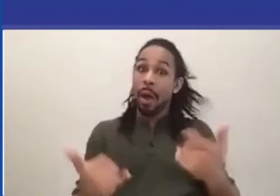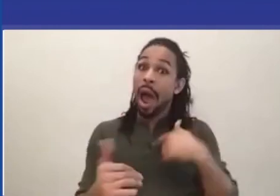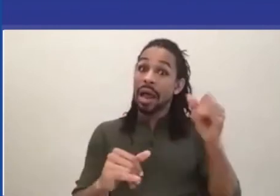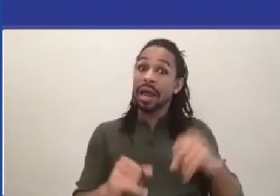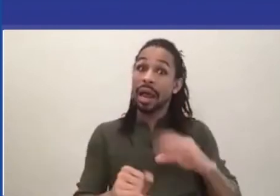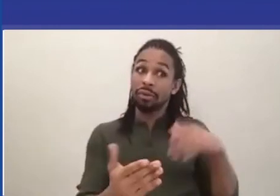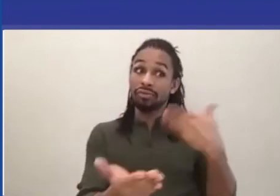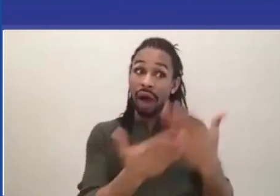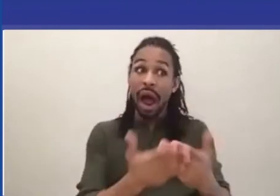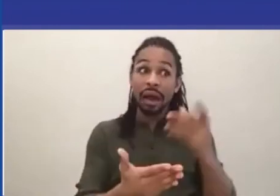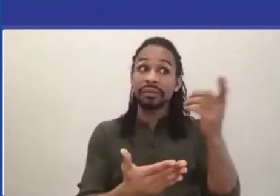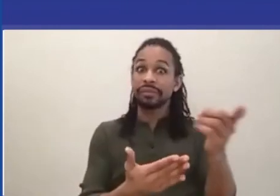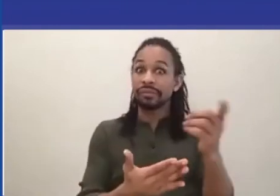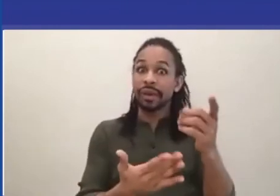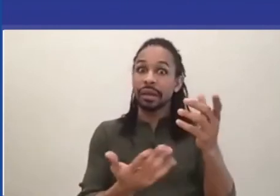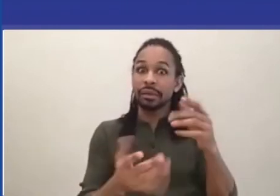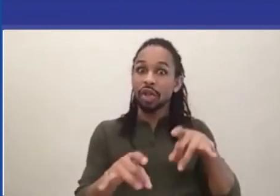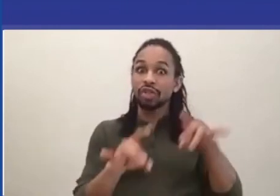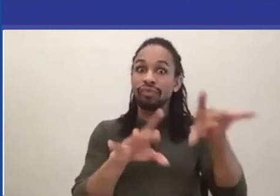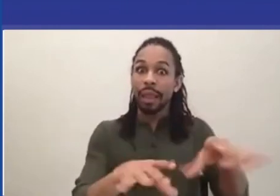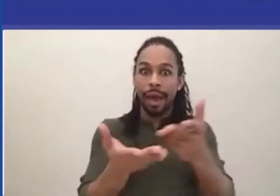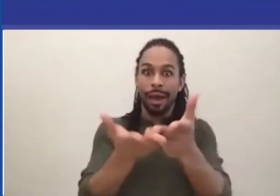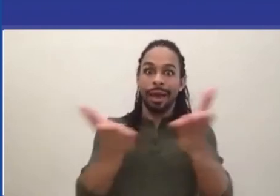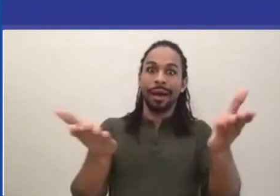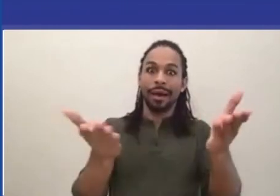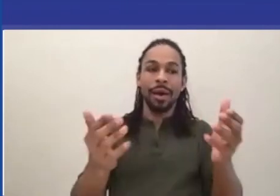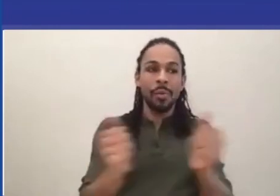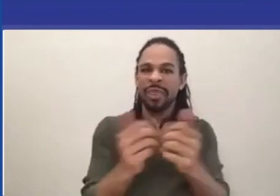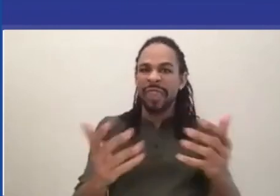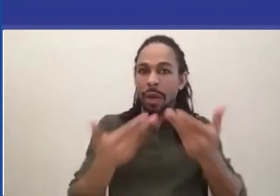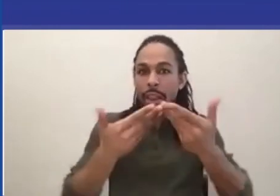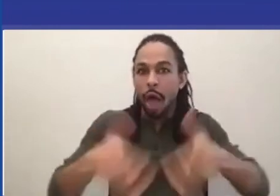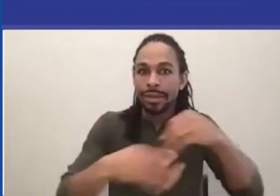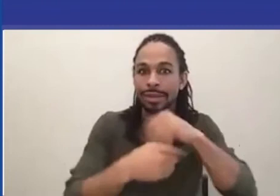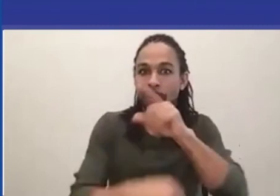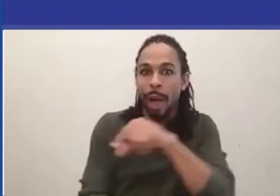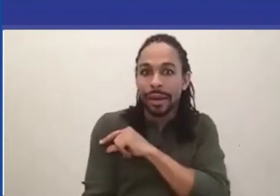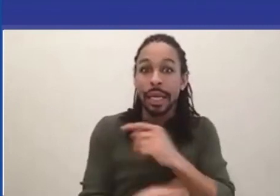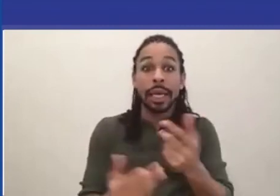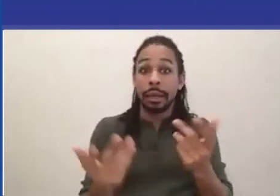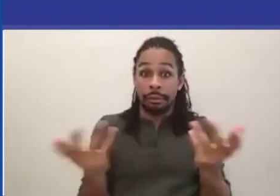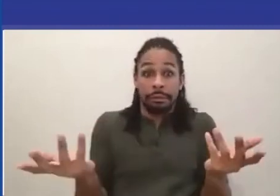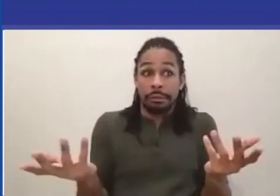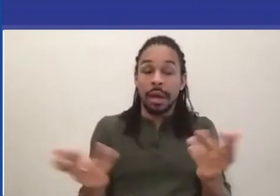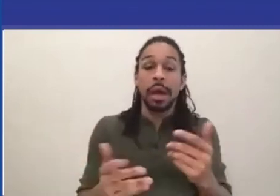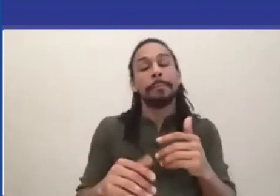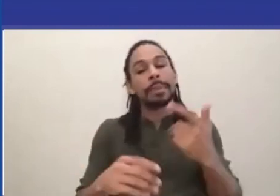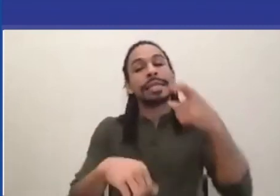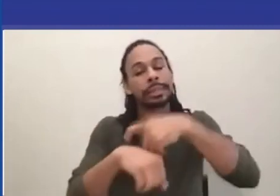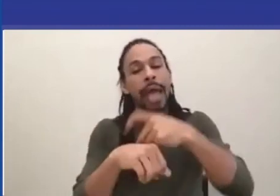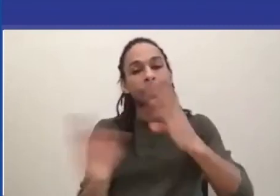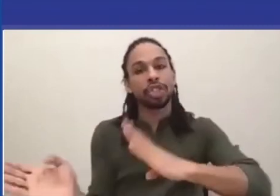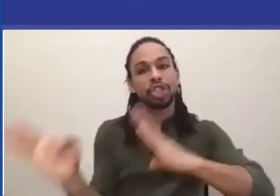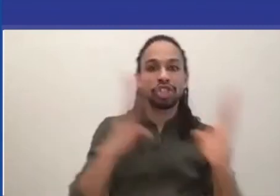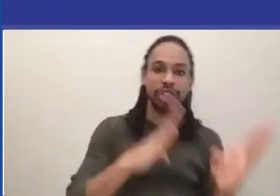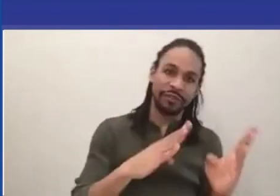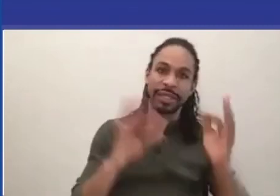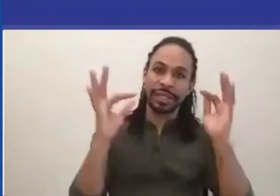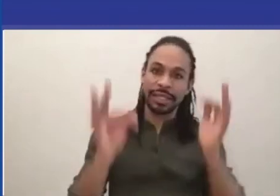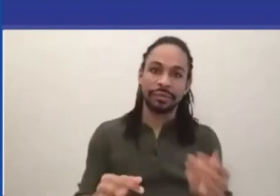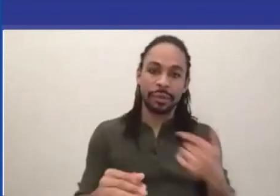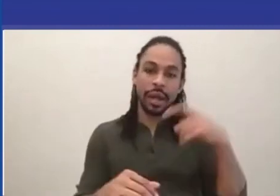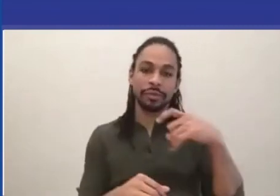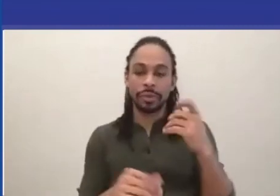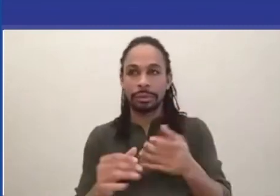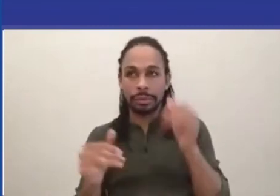of course, the time difference, that I have to be up maybe at 2 o'clock in the morning to get the best of things. So I think that we need